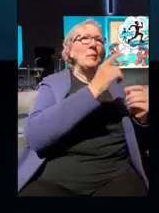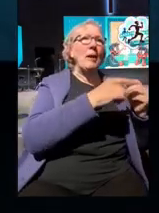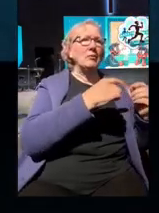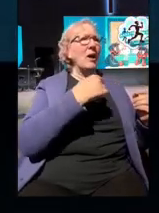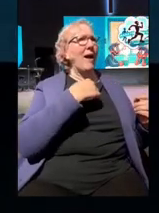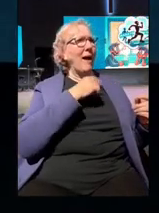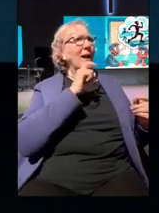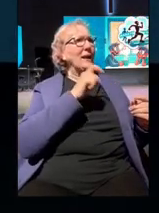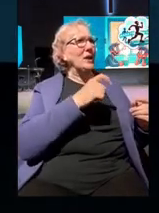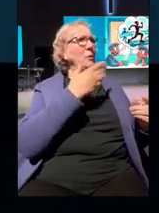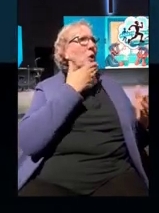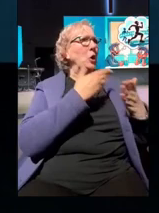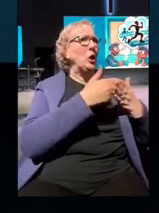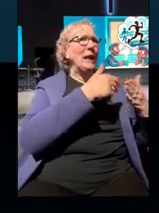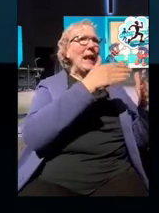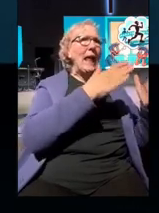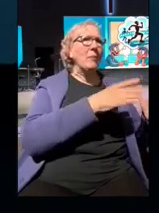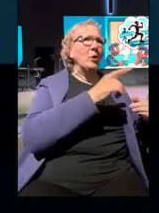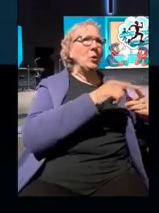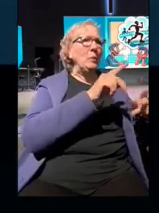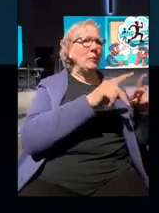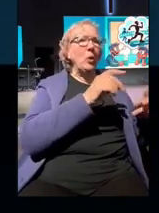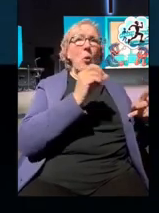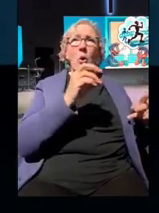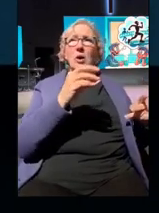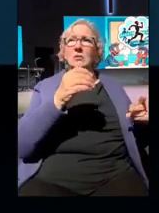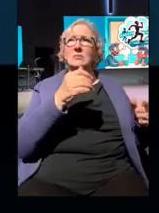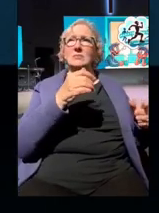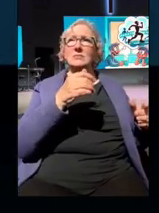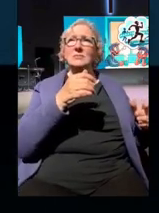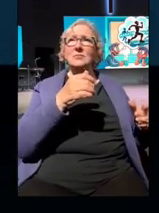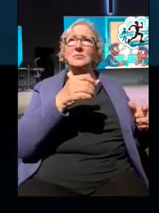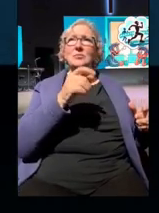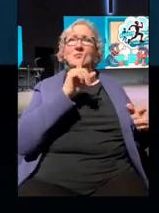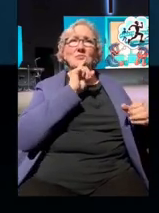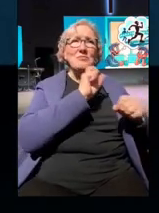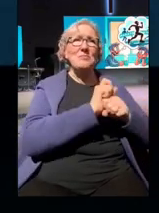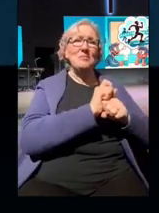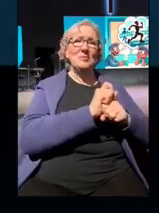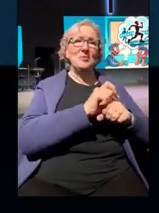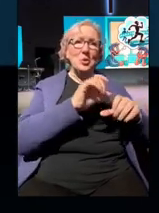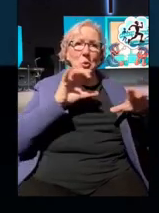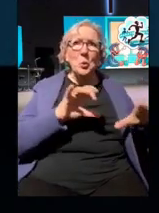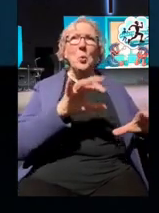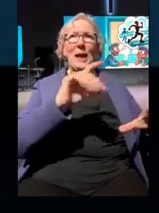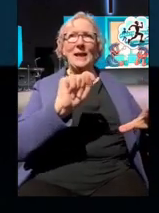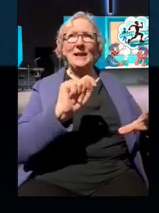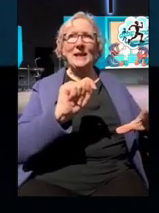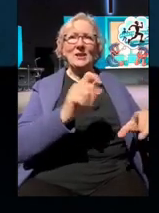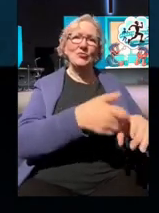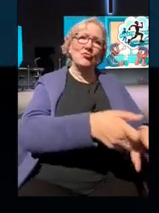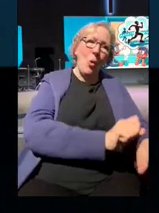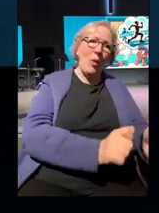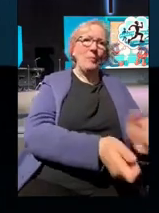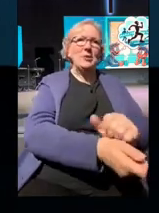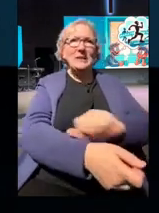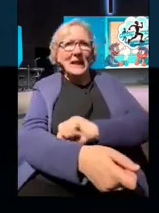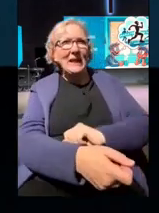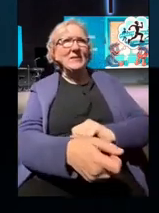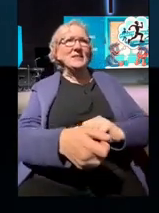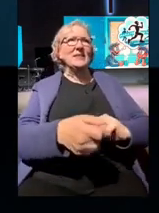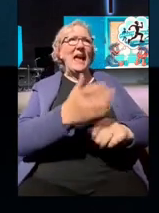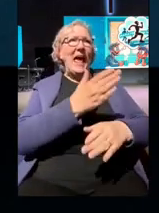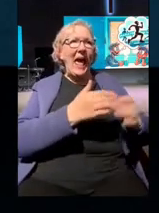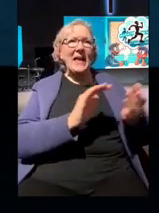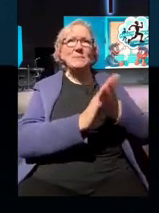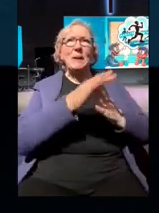really good neighbor to those around you, or are you rolling up your sleeves and getting your hands dirty, helping those who are in need around